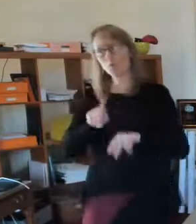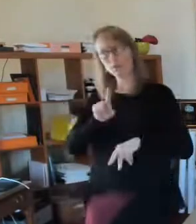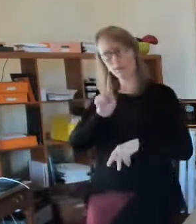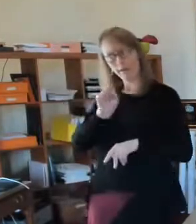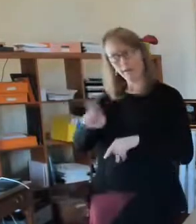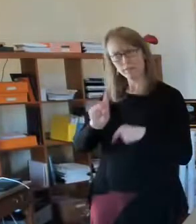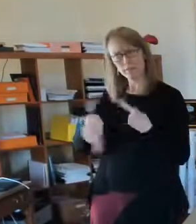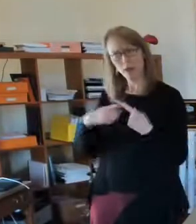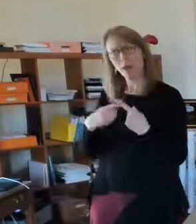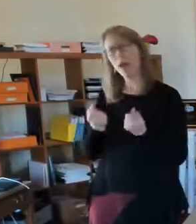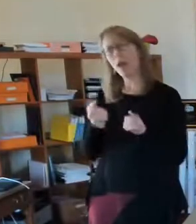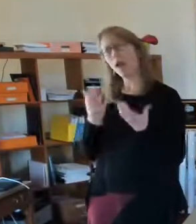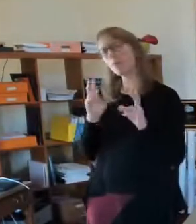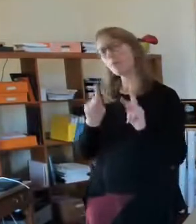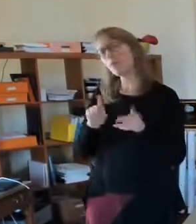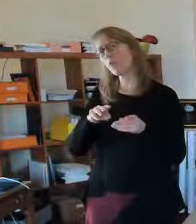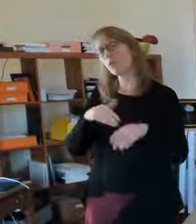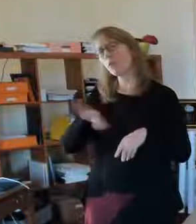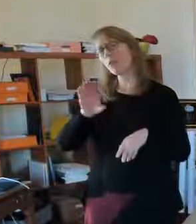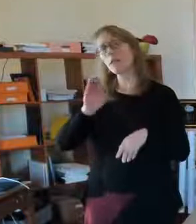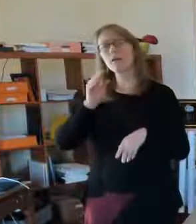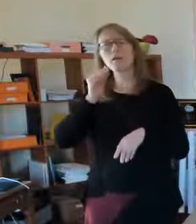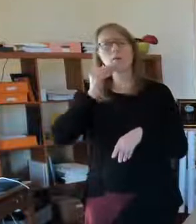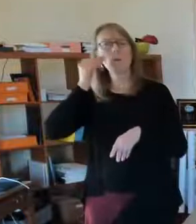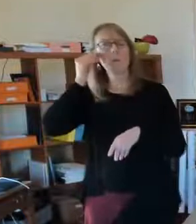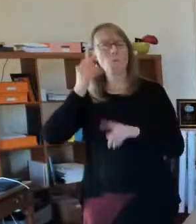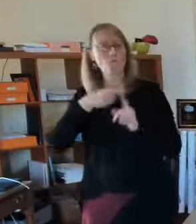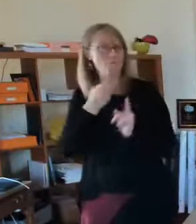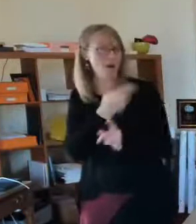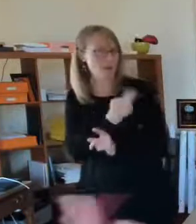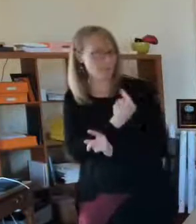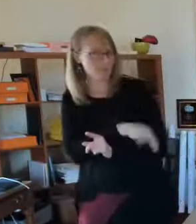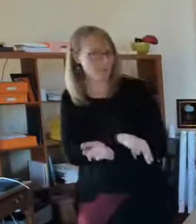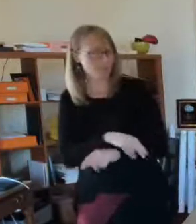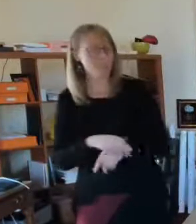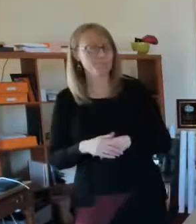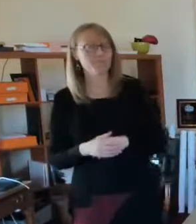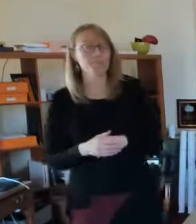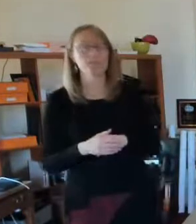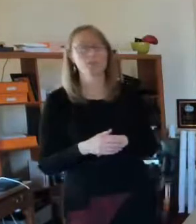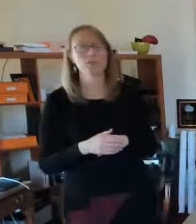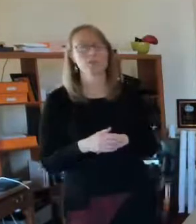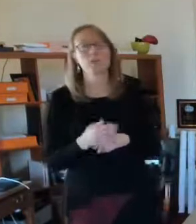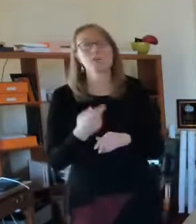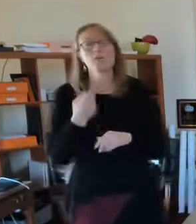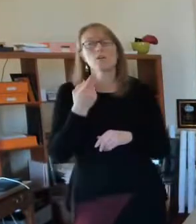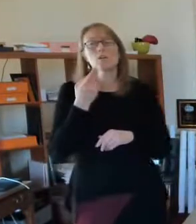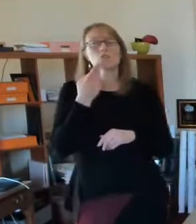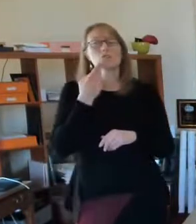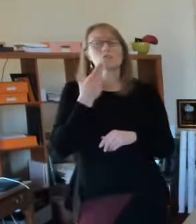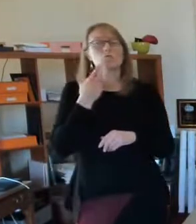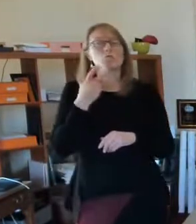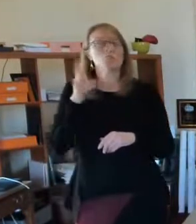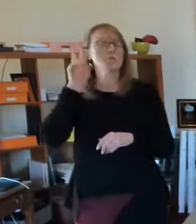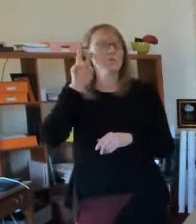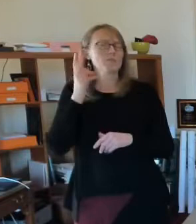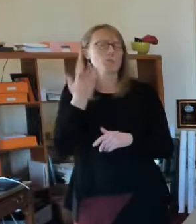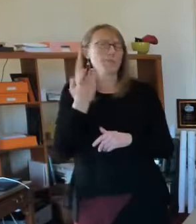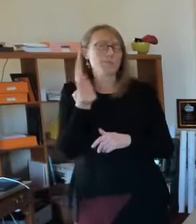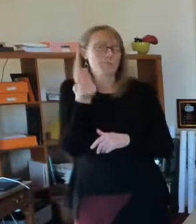So we report on that daily. Yesterday, 2 days ago, so probably Monday, 99